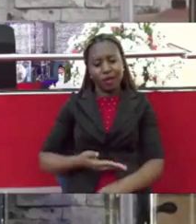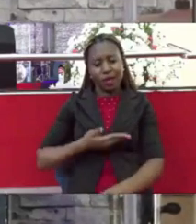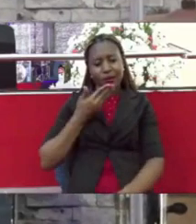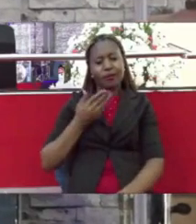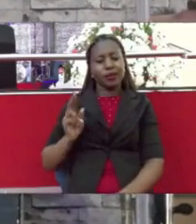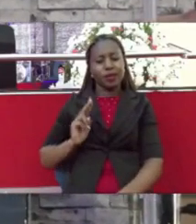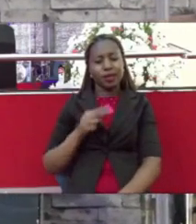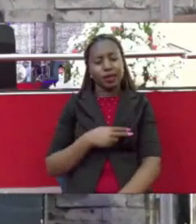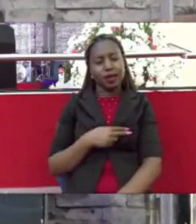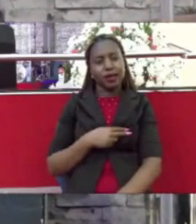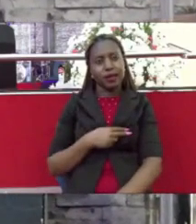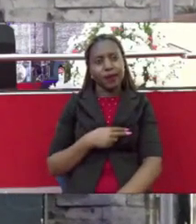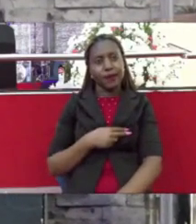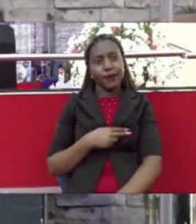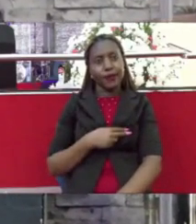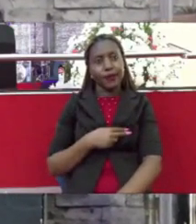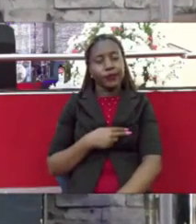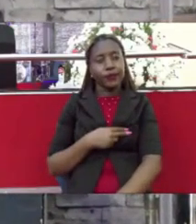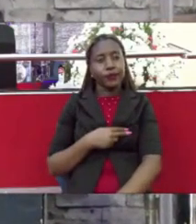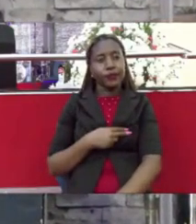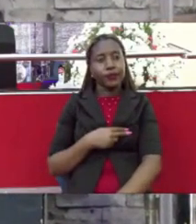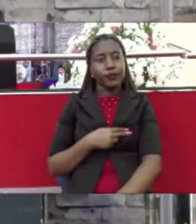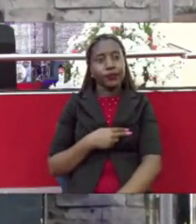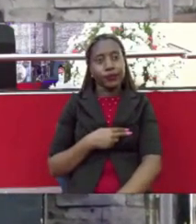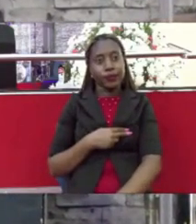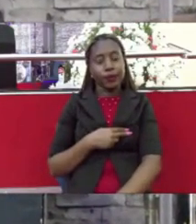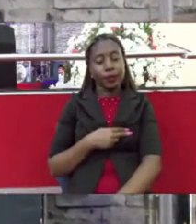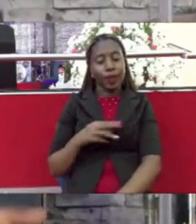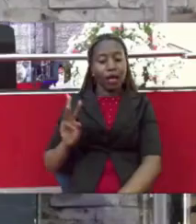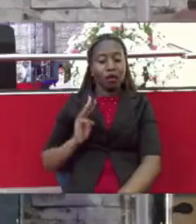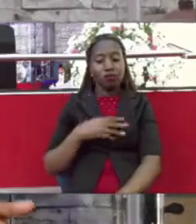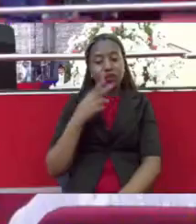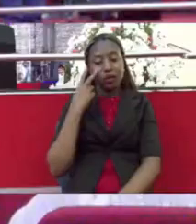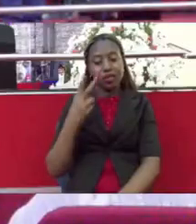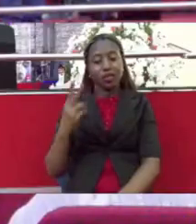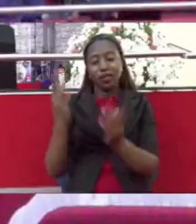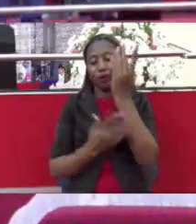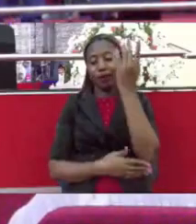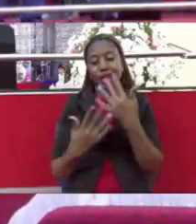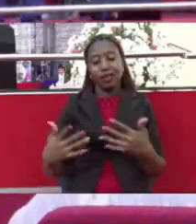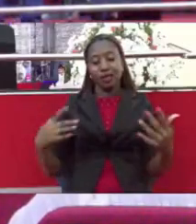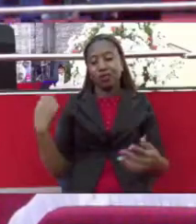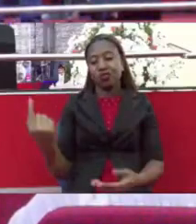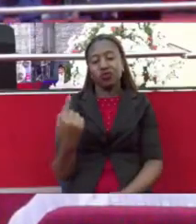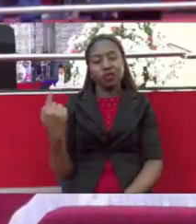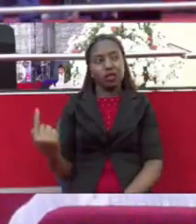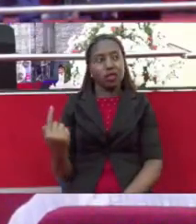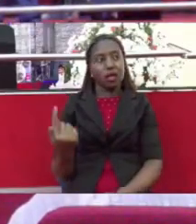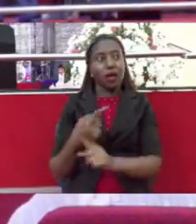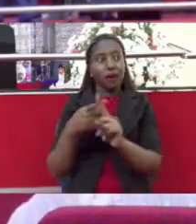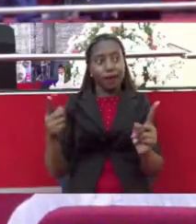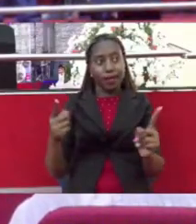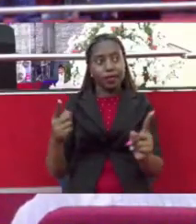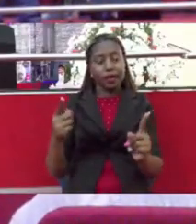watu wanatutisha ama wanatudhihaki, we just see the bad of them. Tunaona ubaya wao. But let's remember that there is a